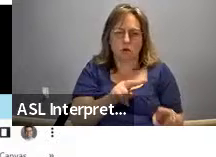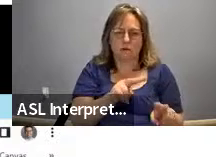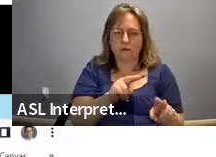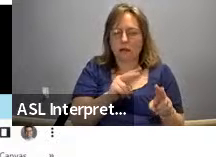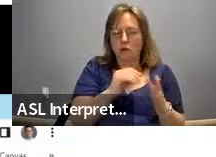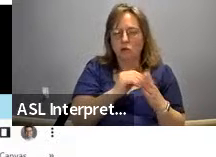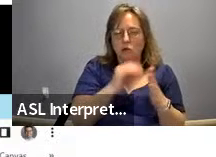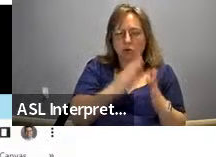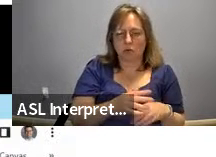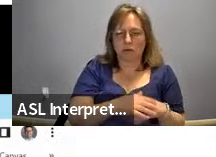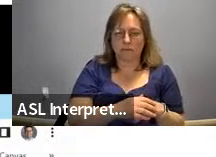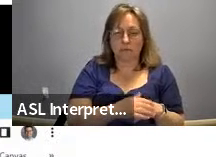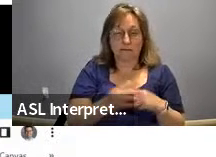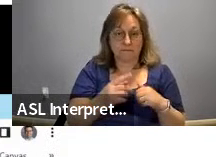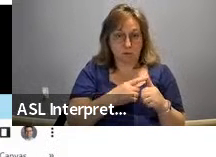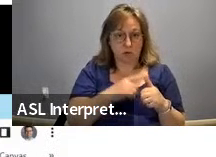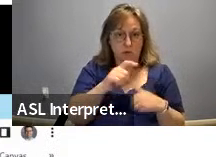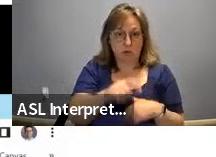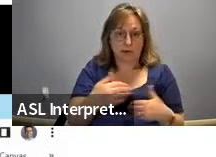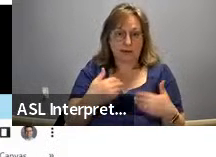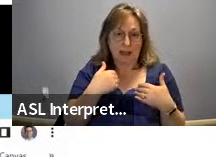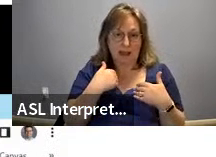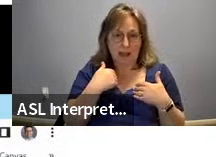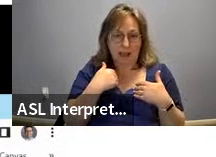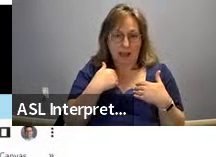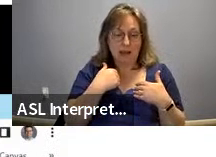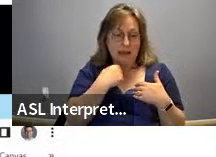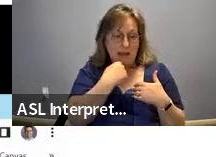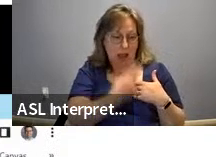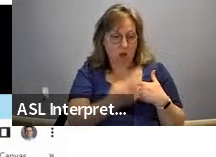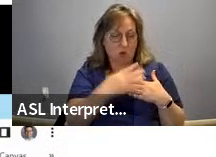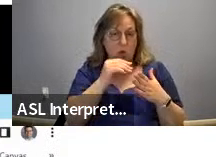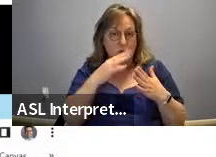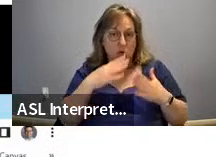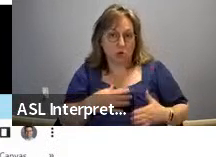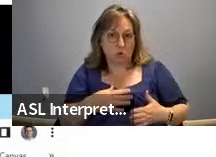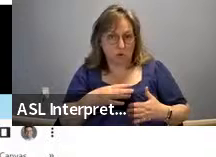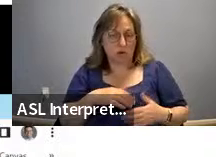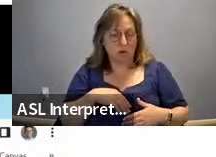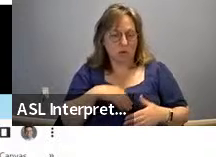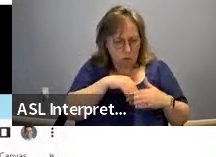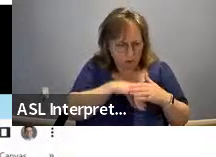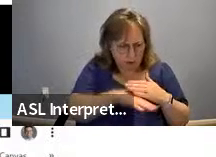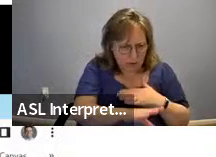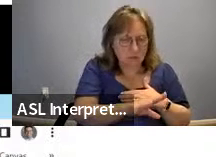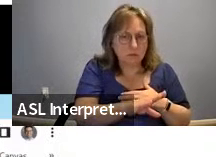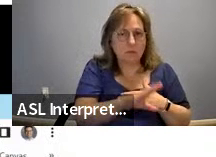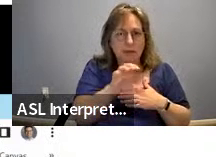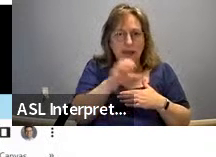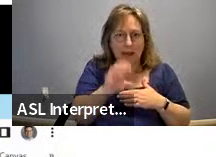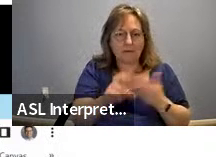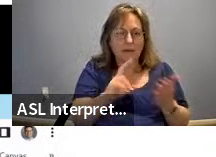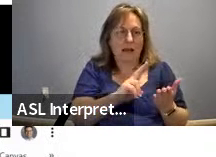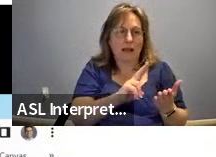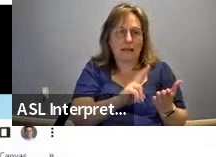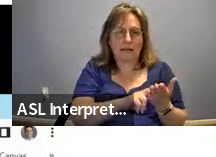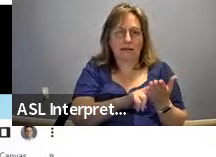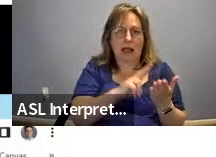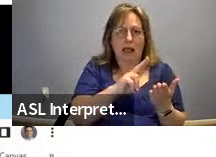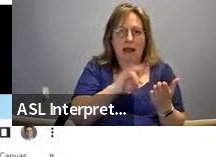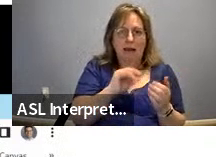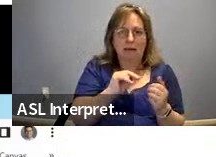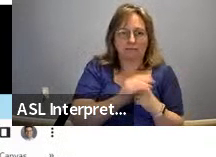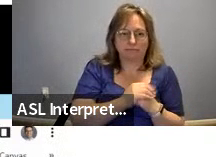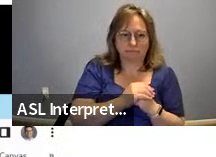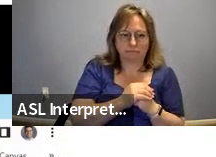First, you'll need to have your student navigate to the Canvas homepage and sign in. We'll do that now. Once